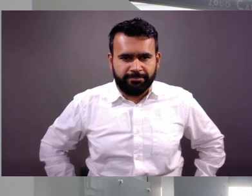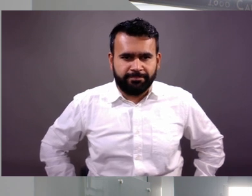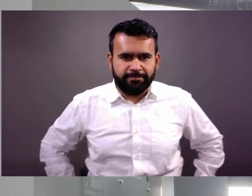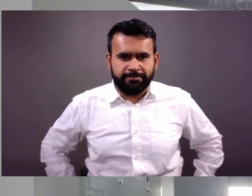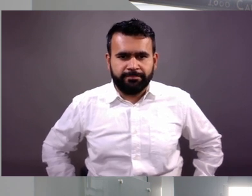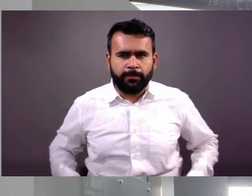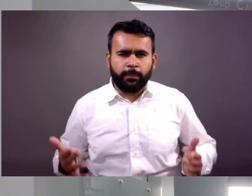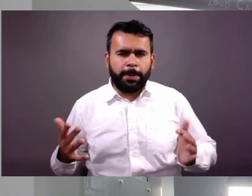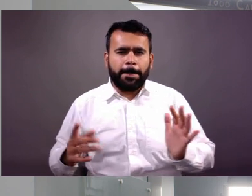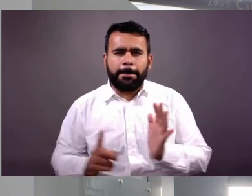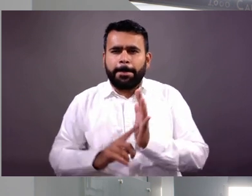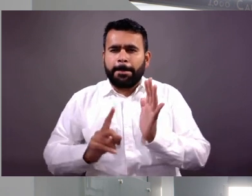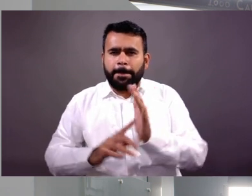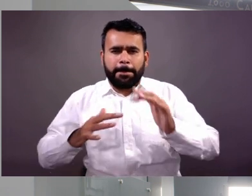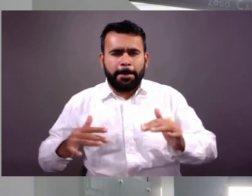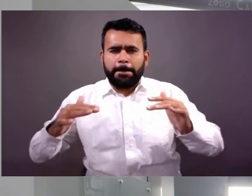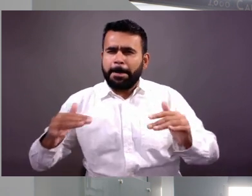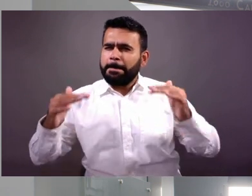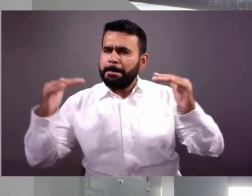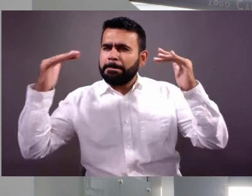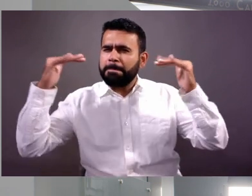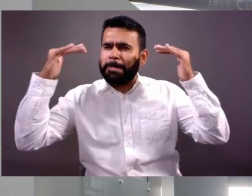Wait for that beat to come in and then get into it.